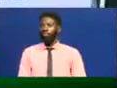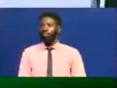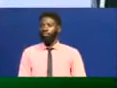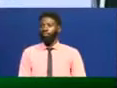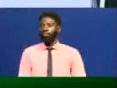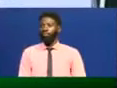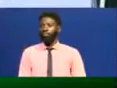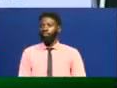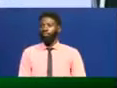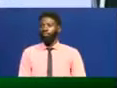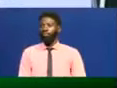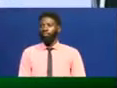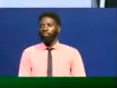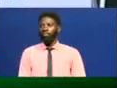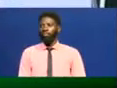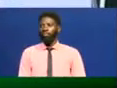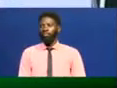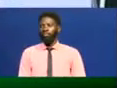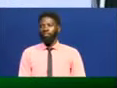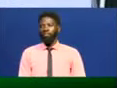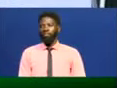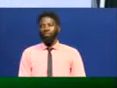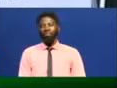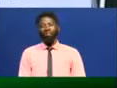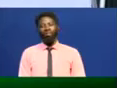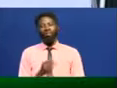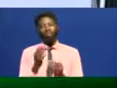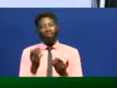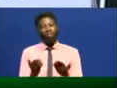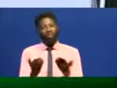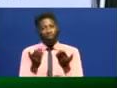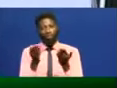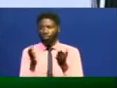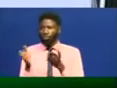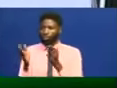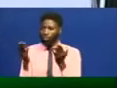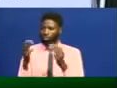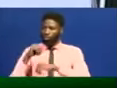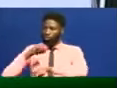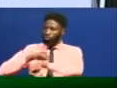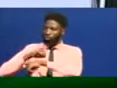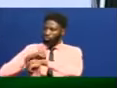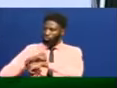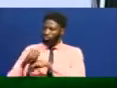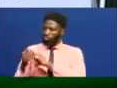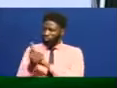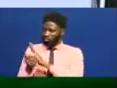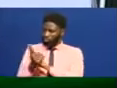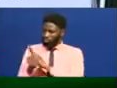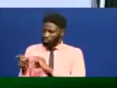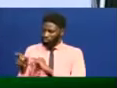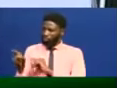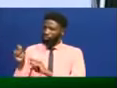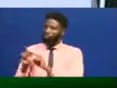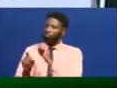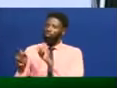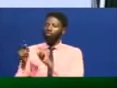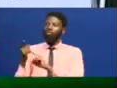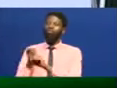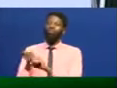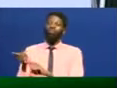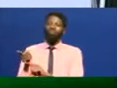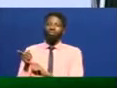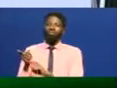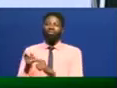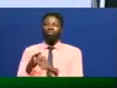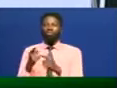structured. Offer an avenue where we can plug into schools, the natural ecosystem for talents, and then